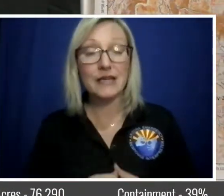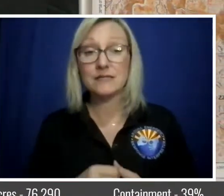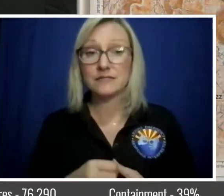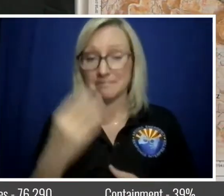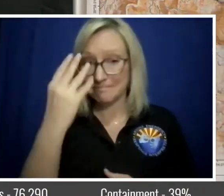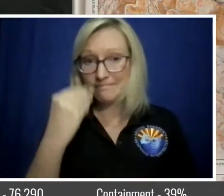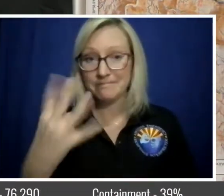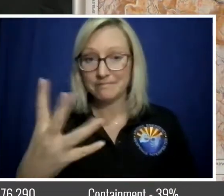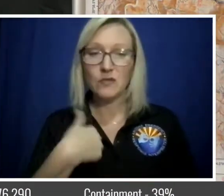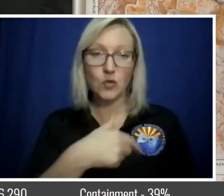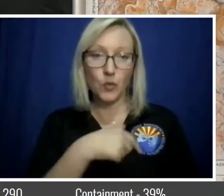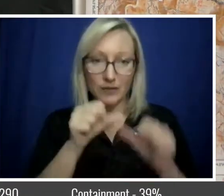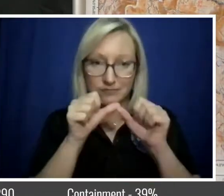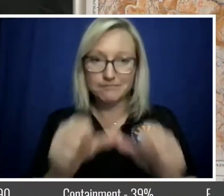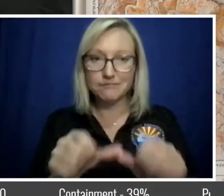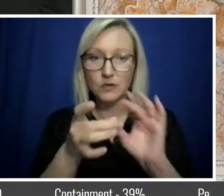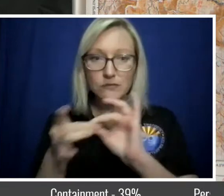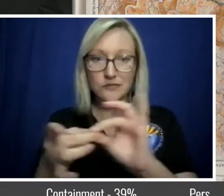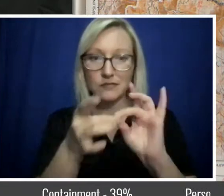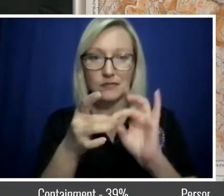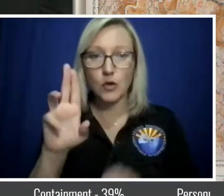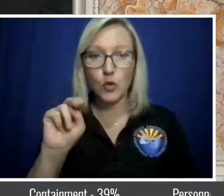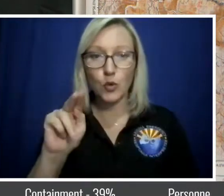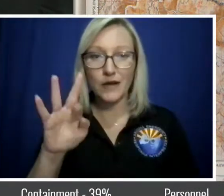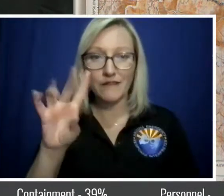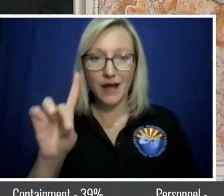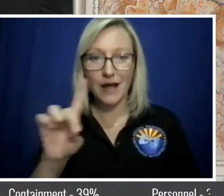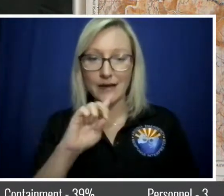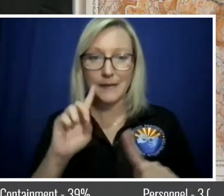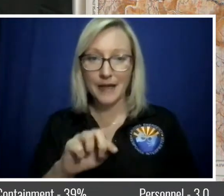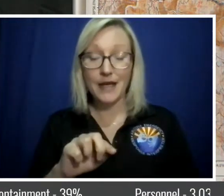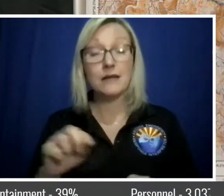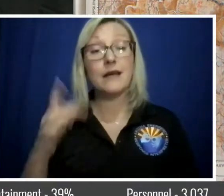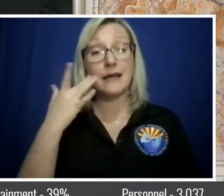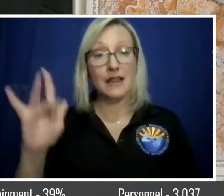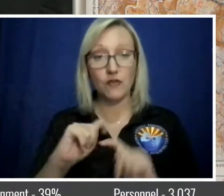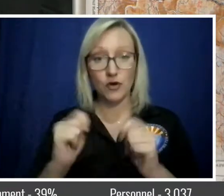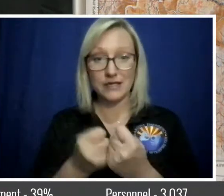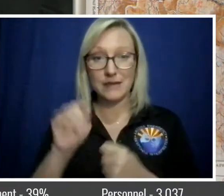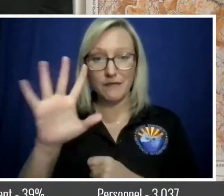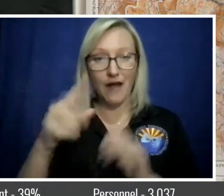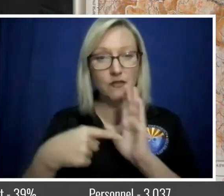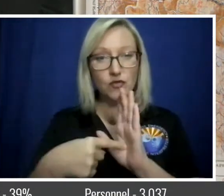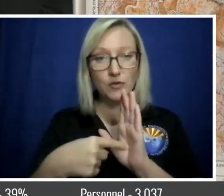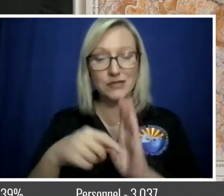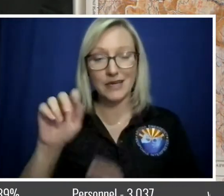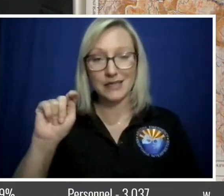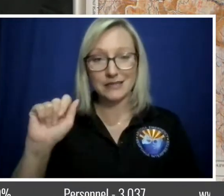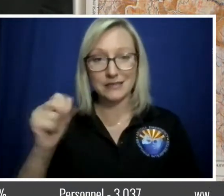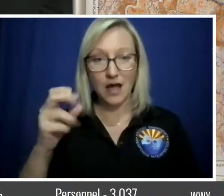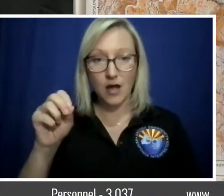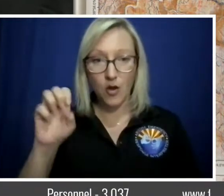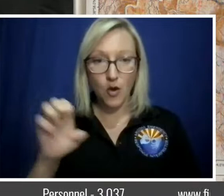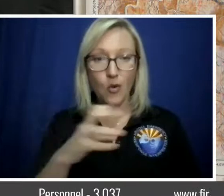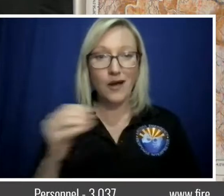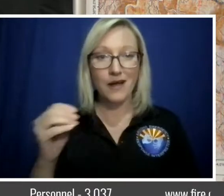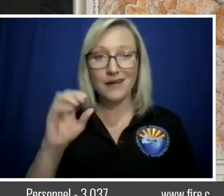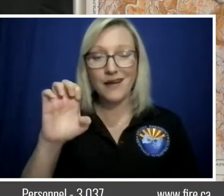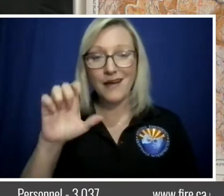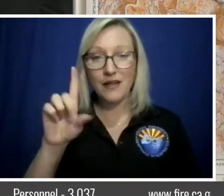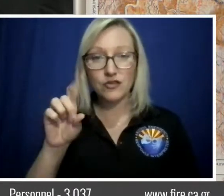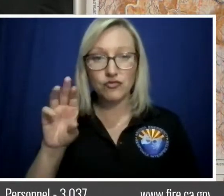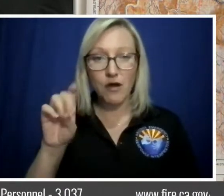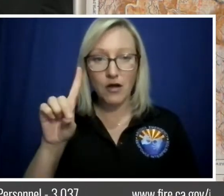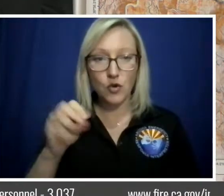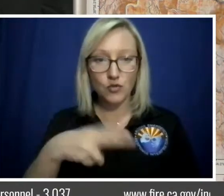unified command. The California Team 5, representing the Tahoe and El Dorado National Forests, are unified with our CAL